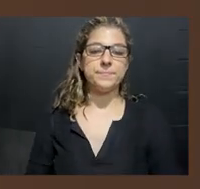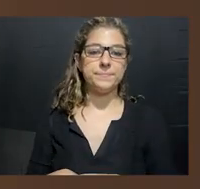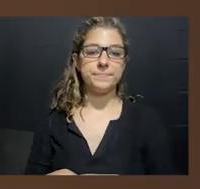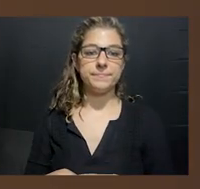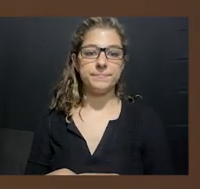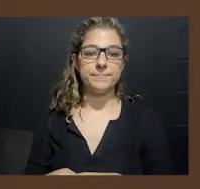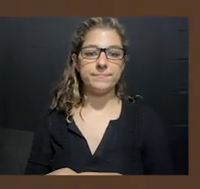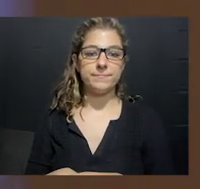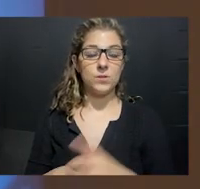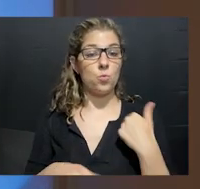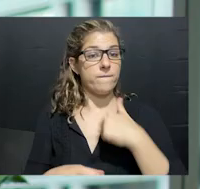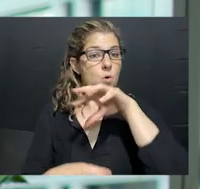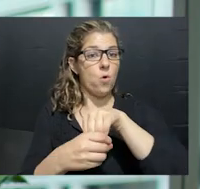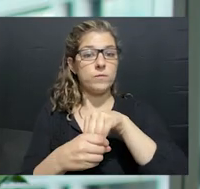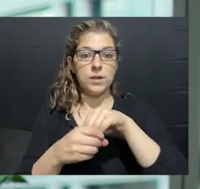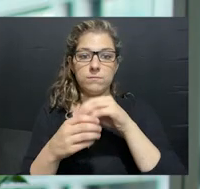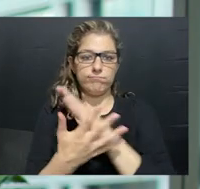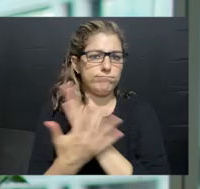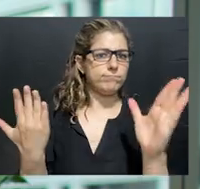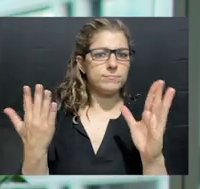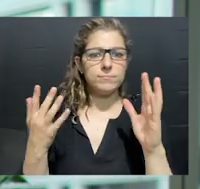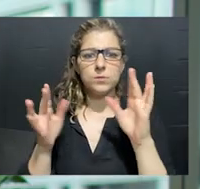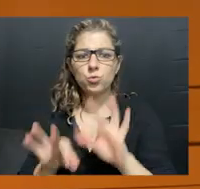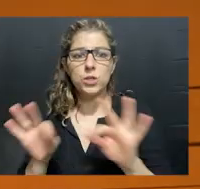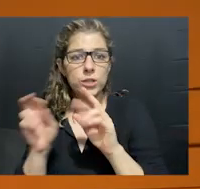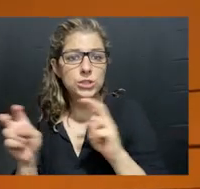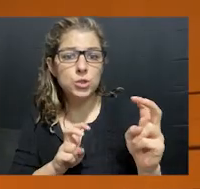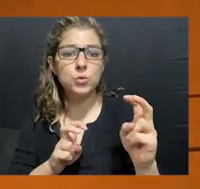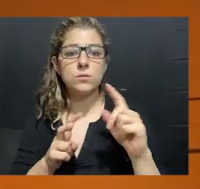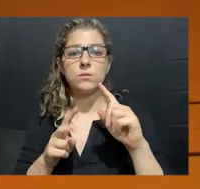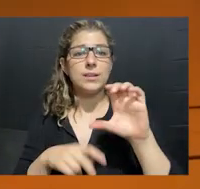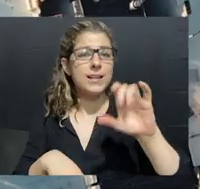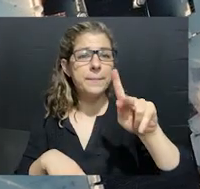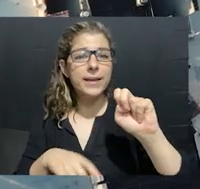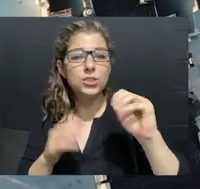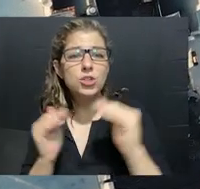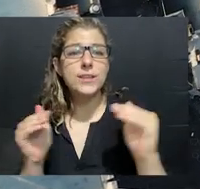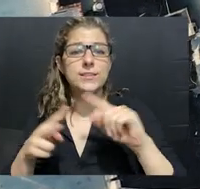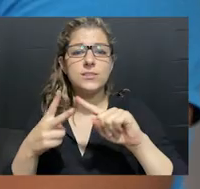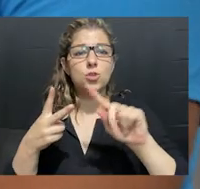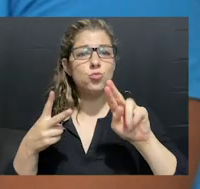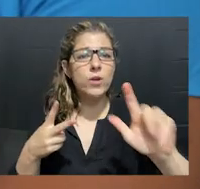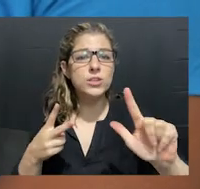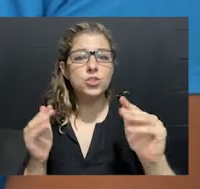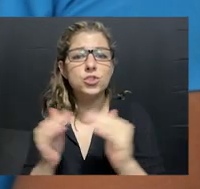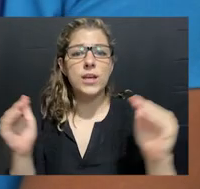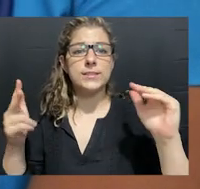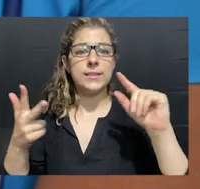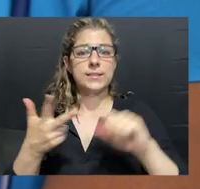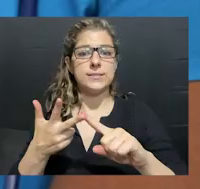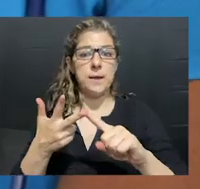a broad cross-section of critical issues on climate justice, racial justice,